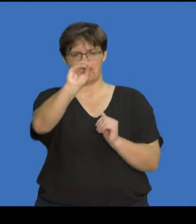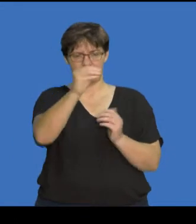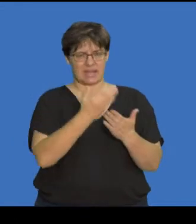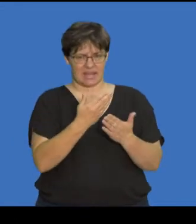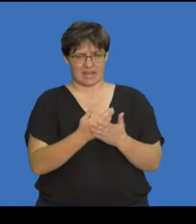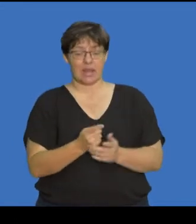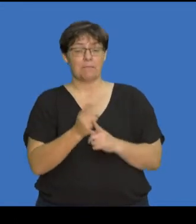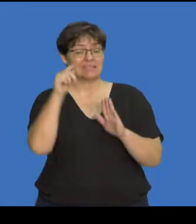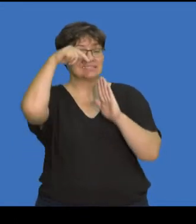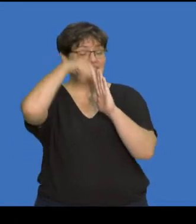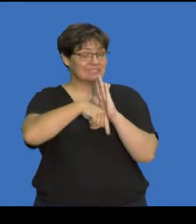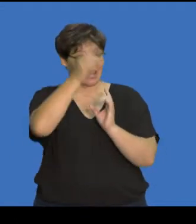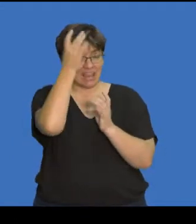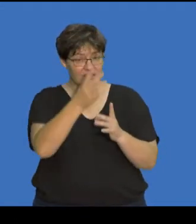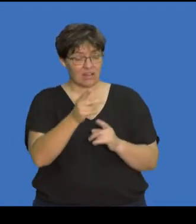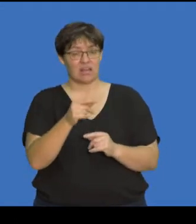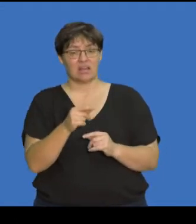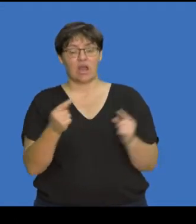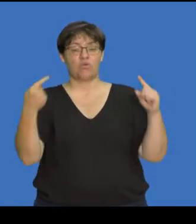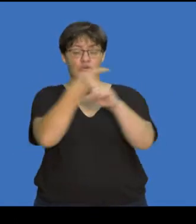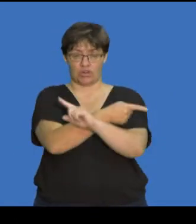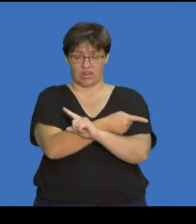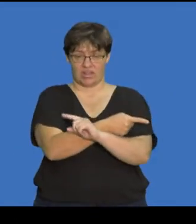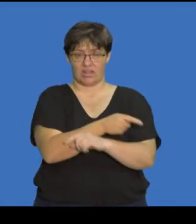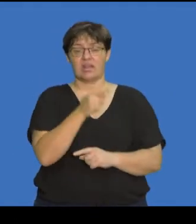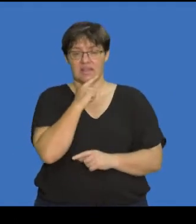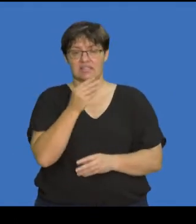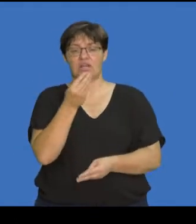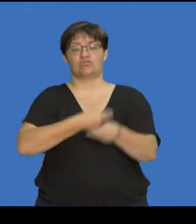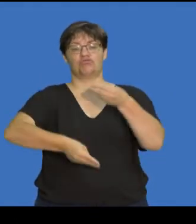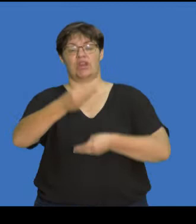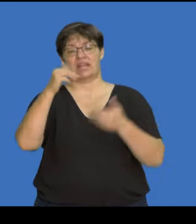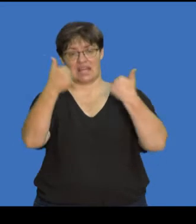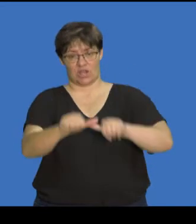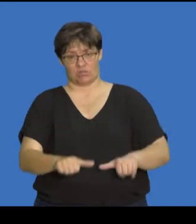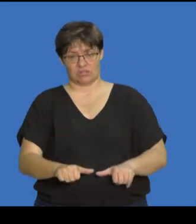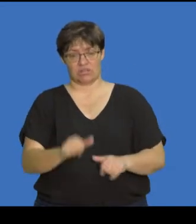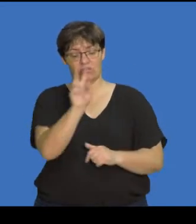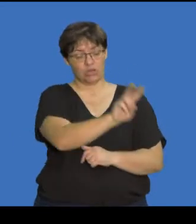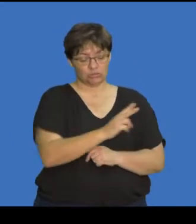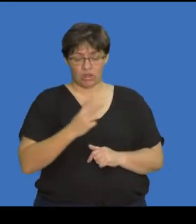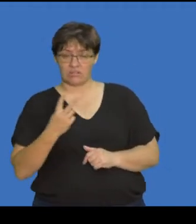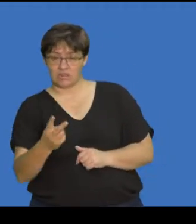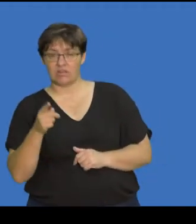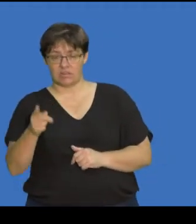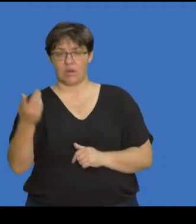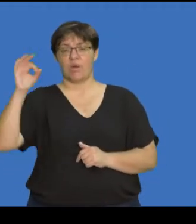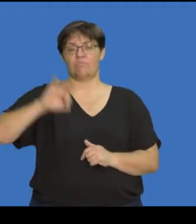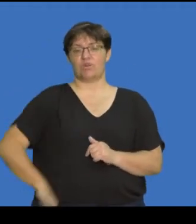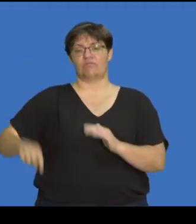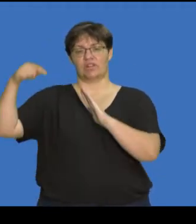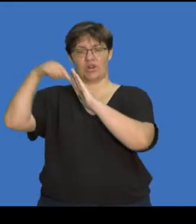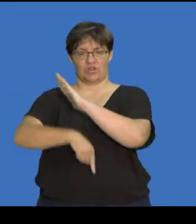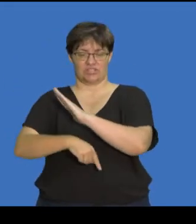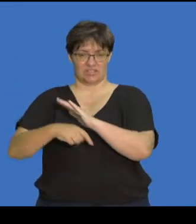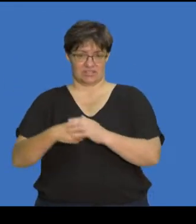detail, the correct contra detail, is certainly trading account, which you're transferring to your profit and loss.